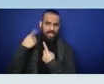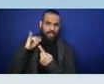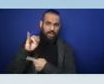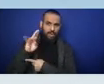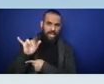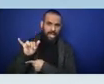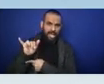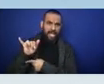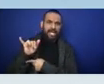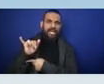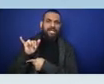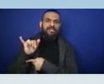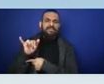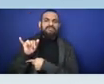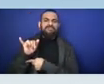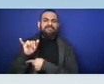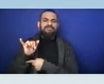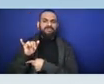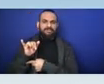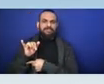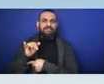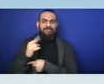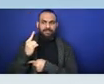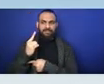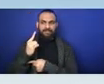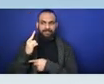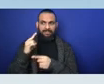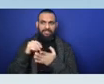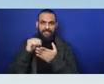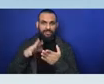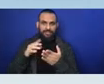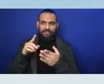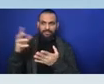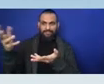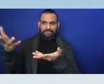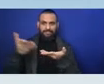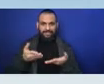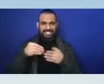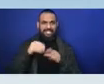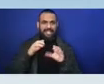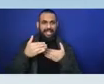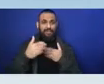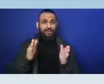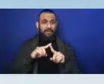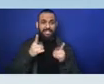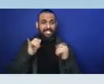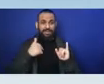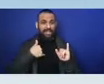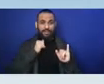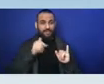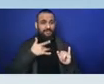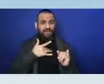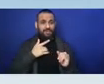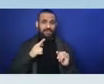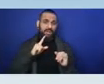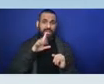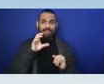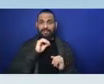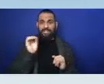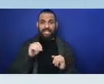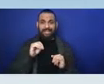vaccine. We are really still struggling in trying to get the vaccine. I've been going to